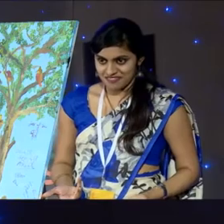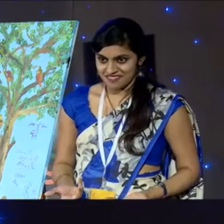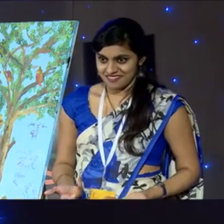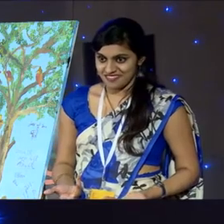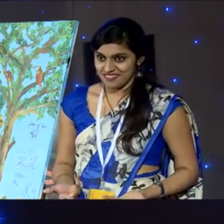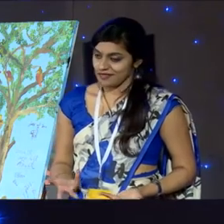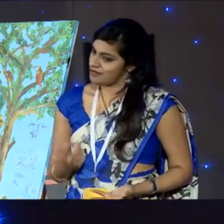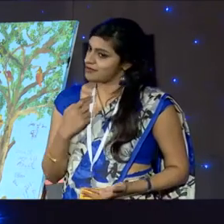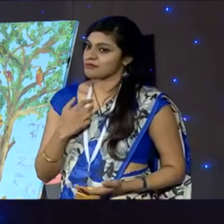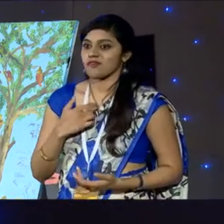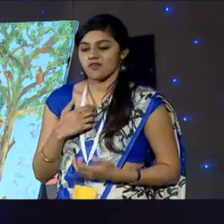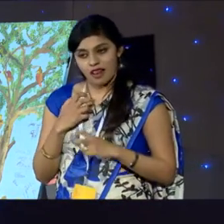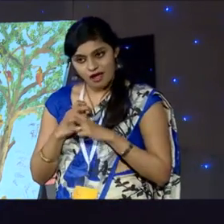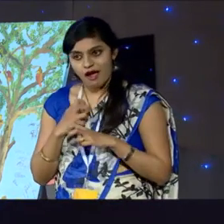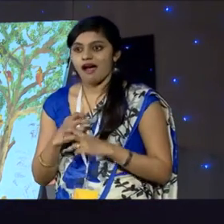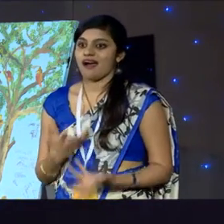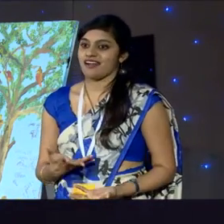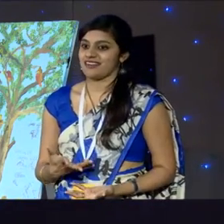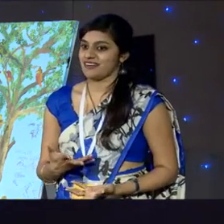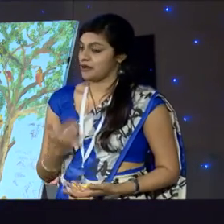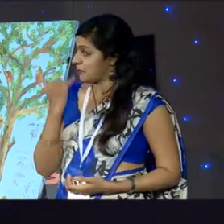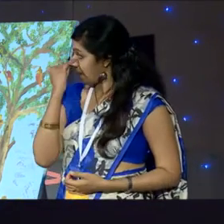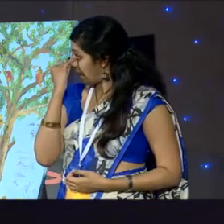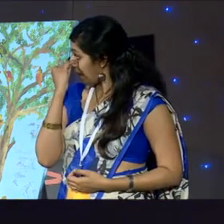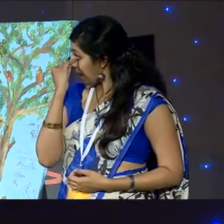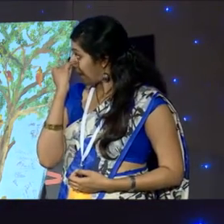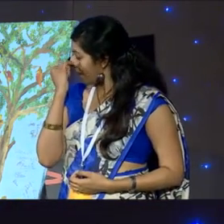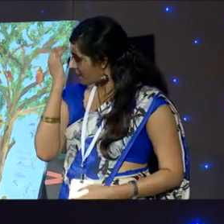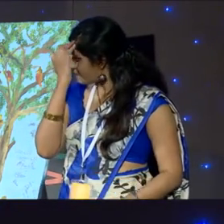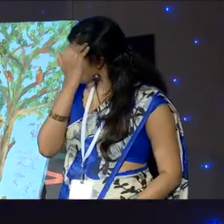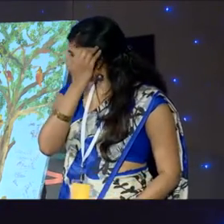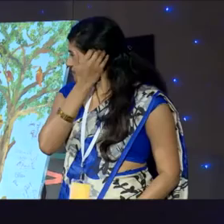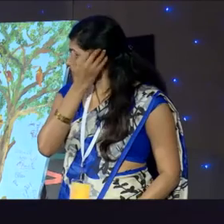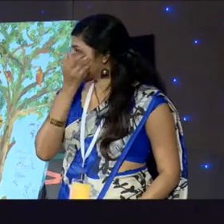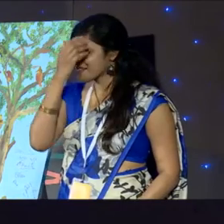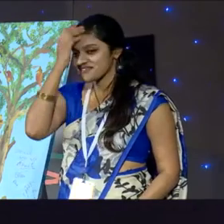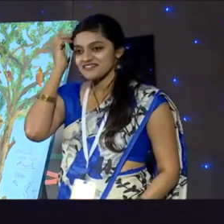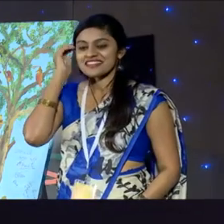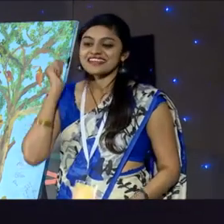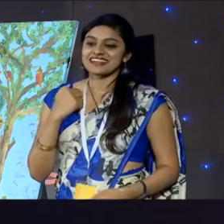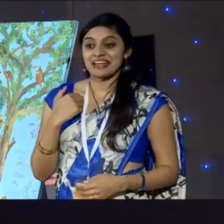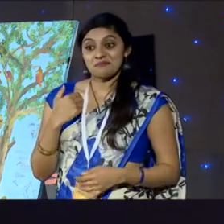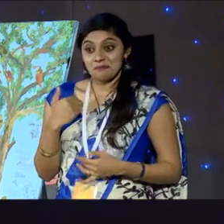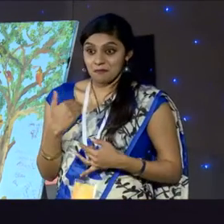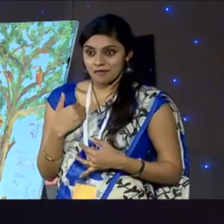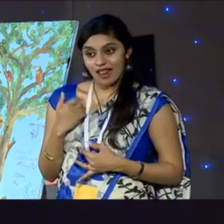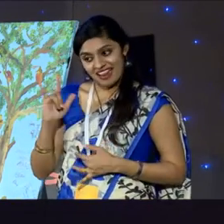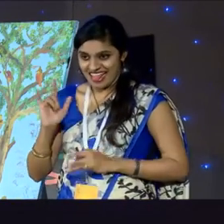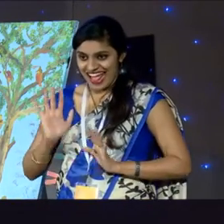long-distance relationships. Not that the women I dated were all out of town, but they were all 5.9, 5.10. I'm just